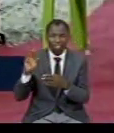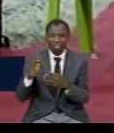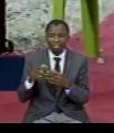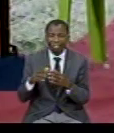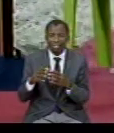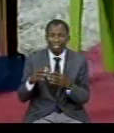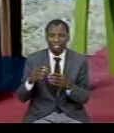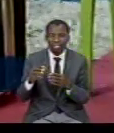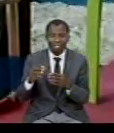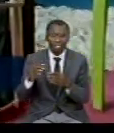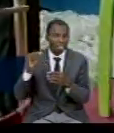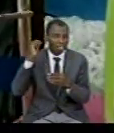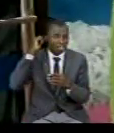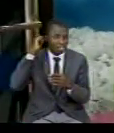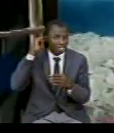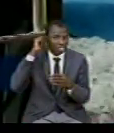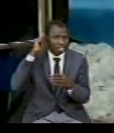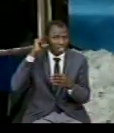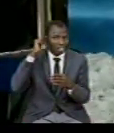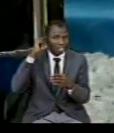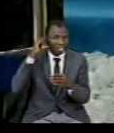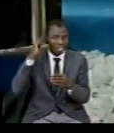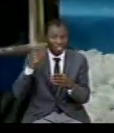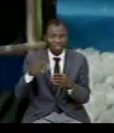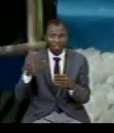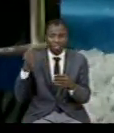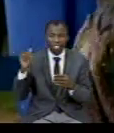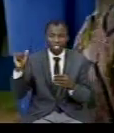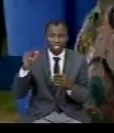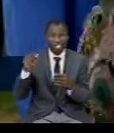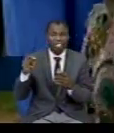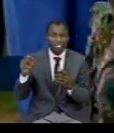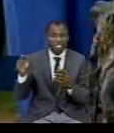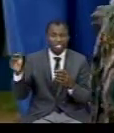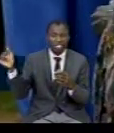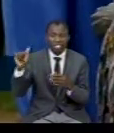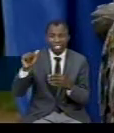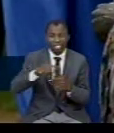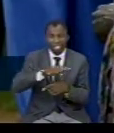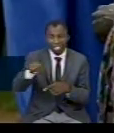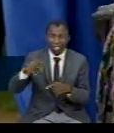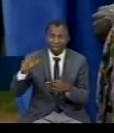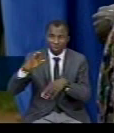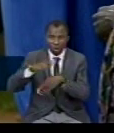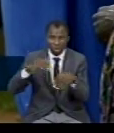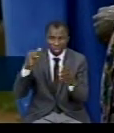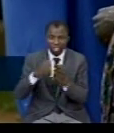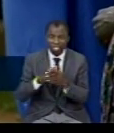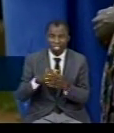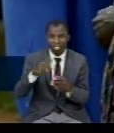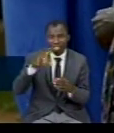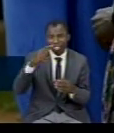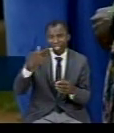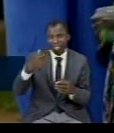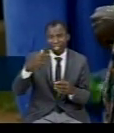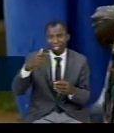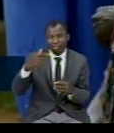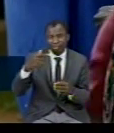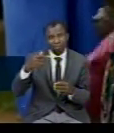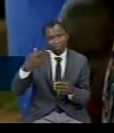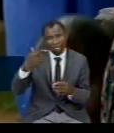ear. Medically, we call that lipoma. And this evening,